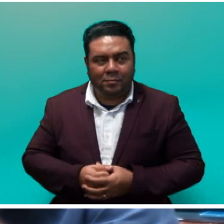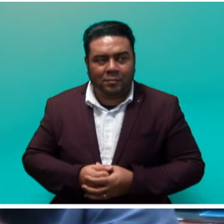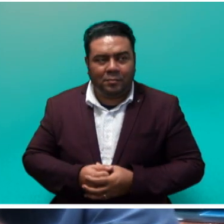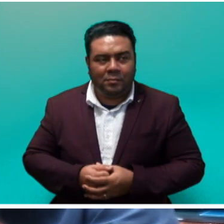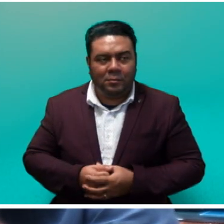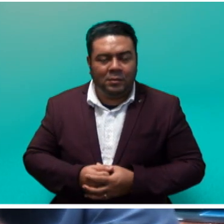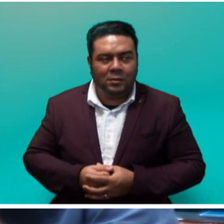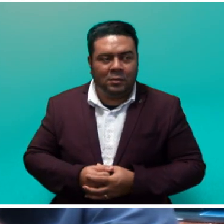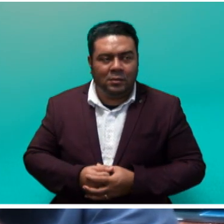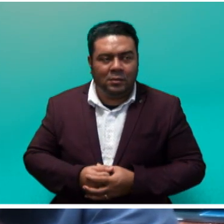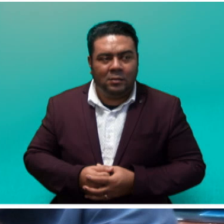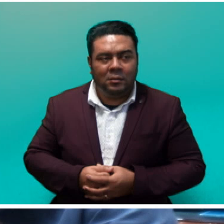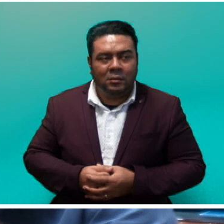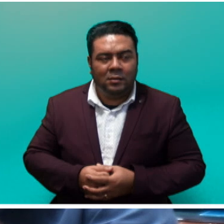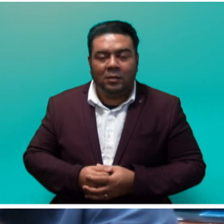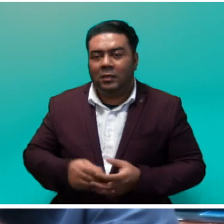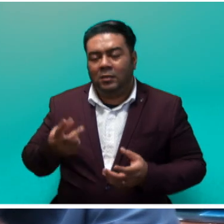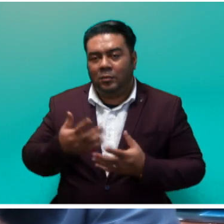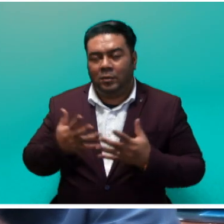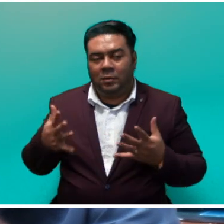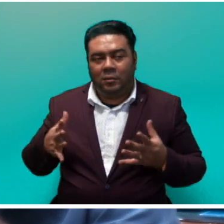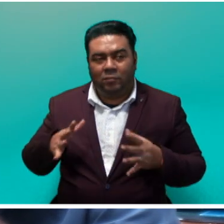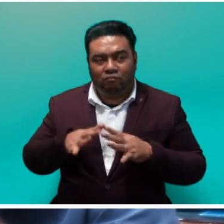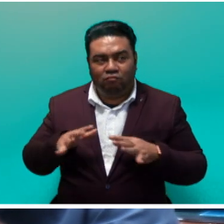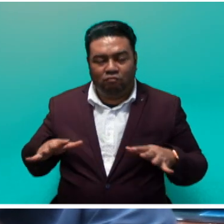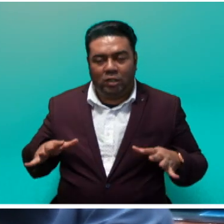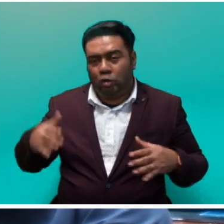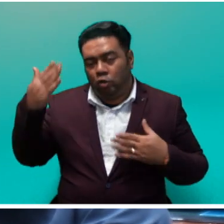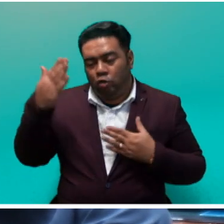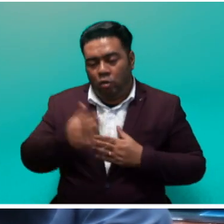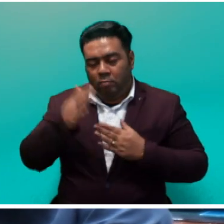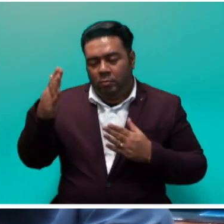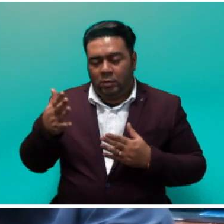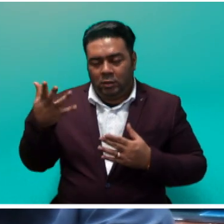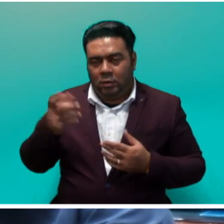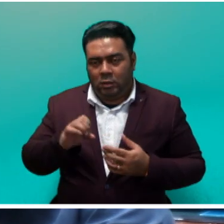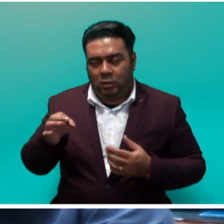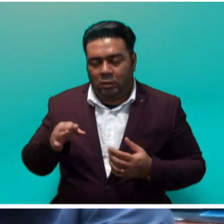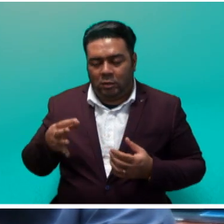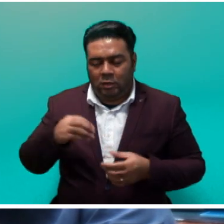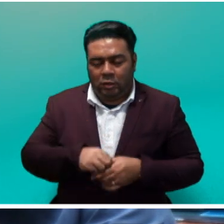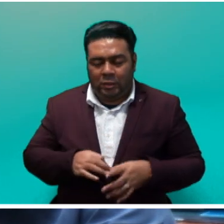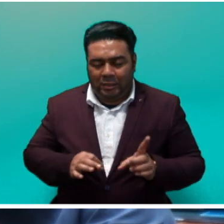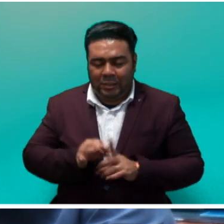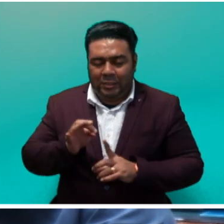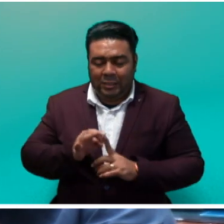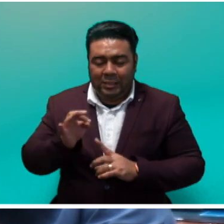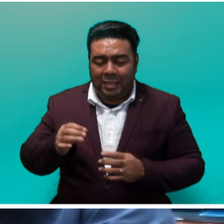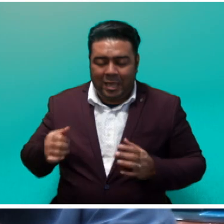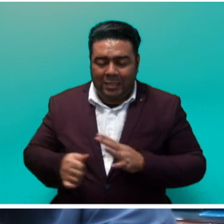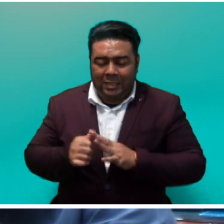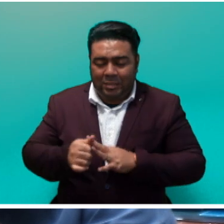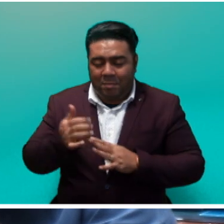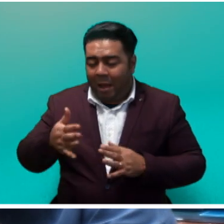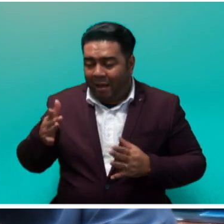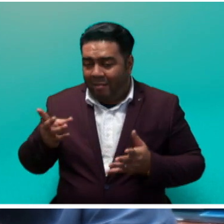scans and authorizes network data traffic, stops unauthorized and intrusive access into LTA systems and data by